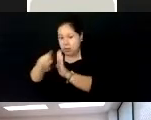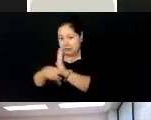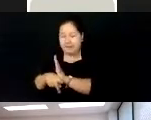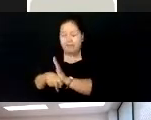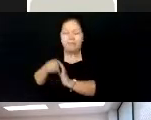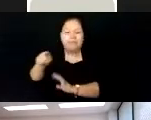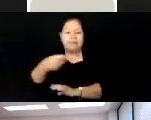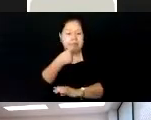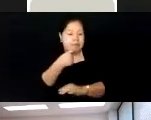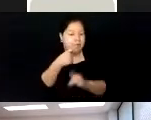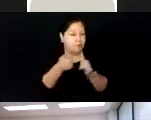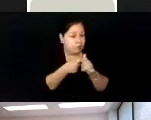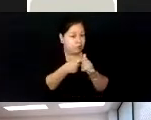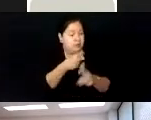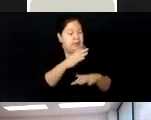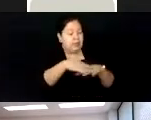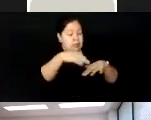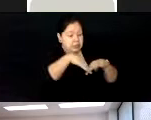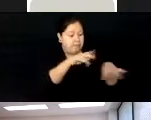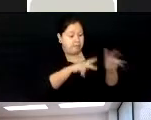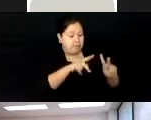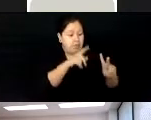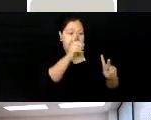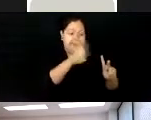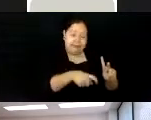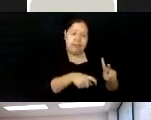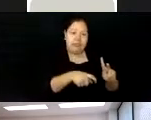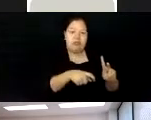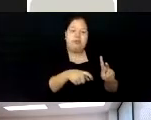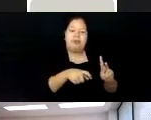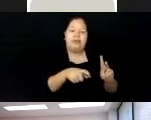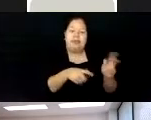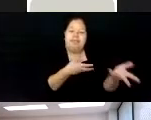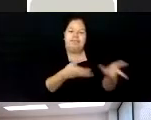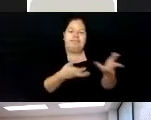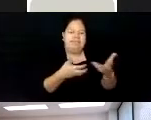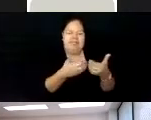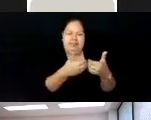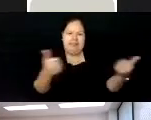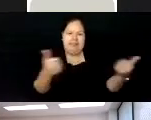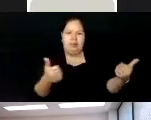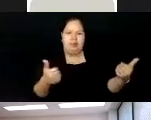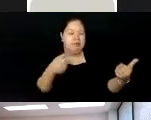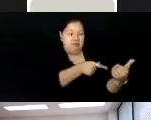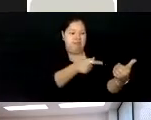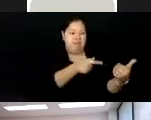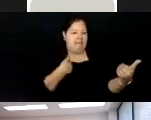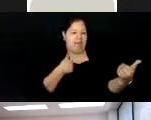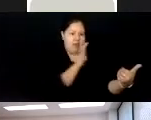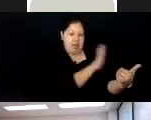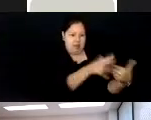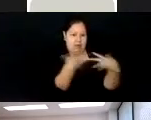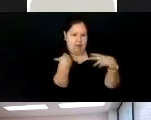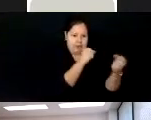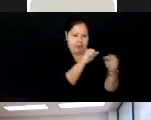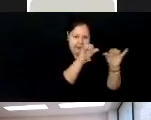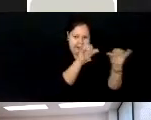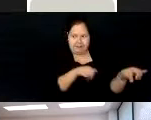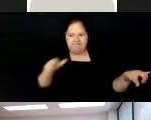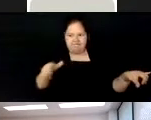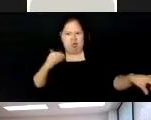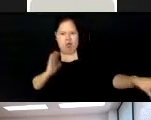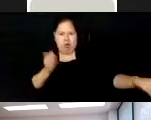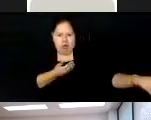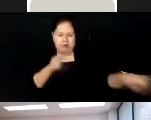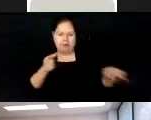people should be treated apart and separate through a segregated health system. And second, that Indigenous peoples could